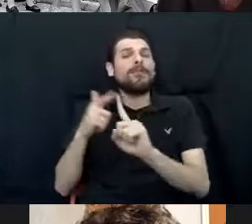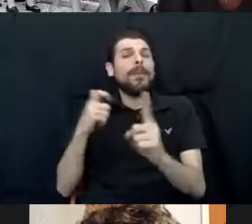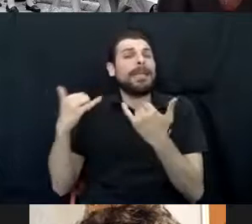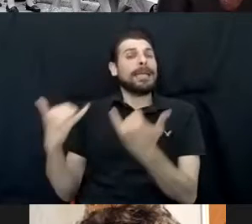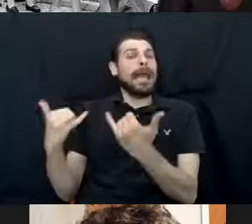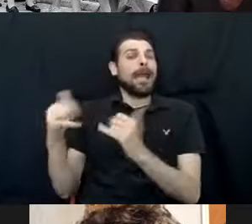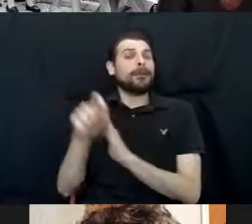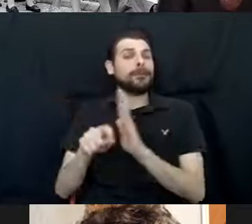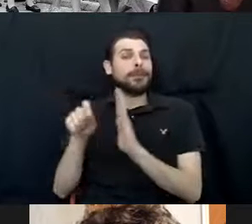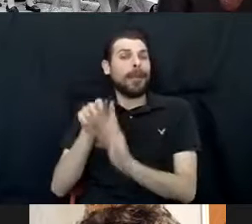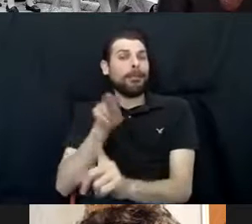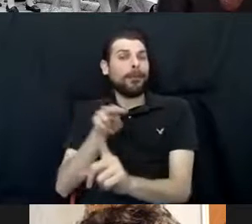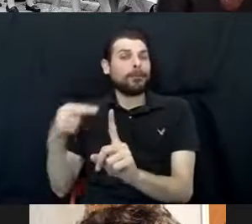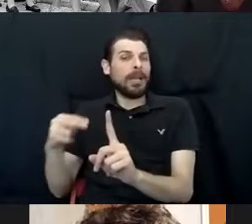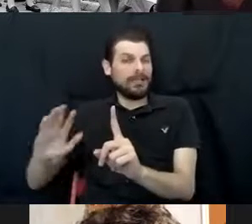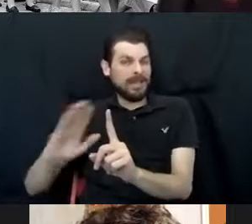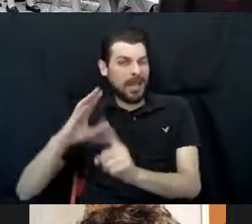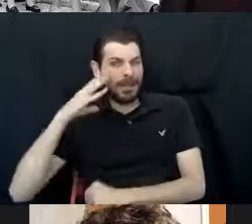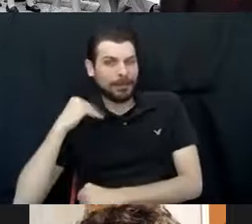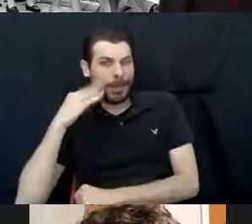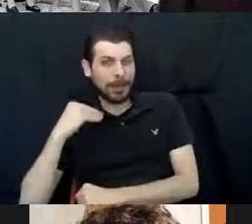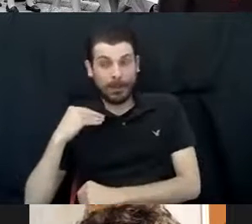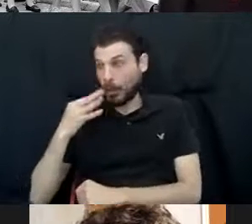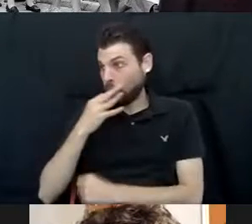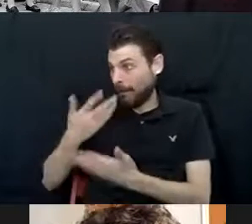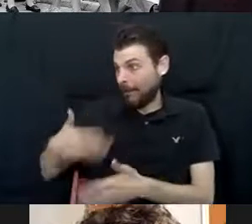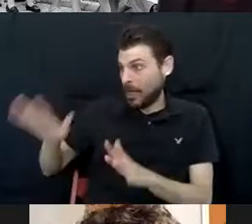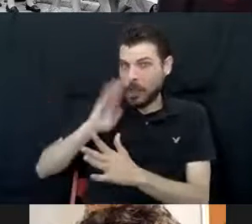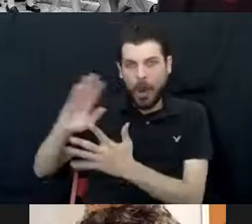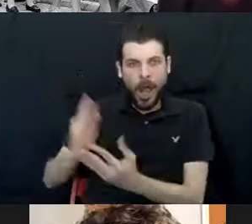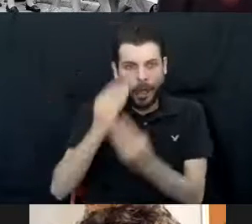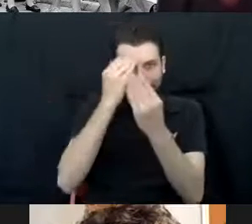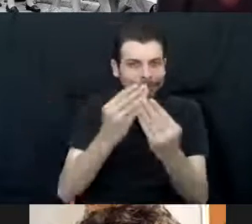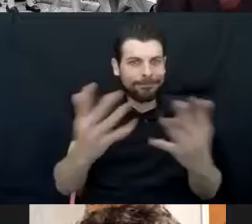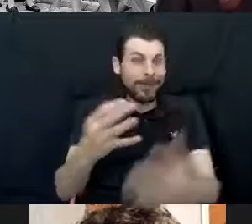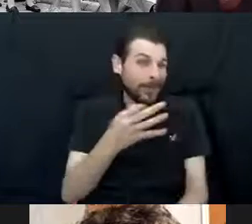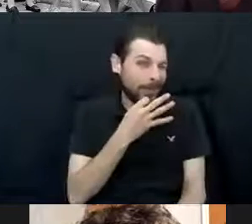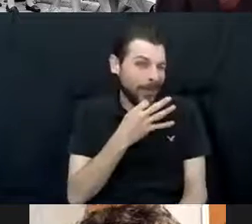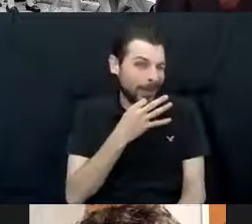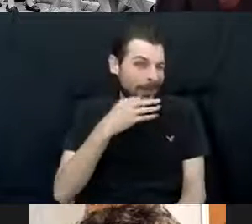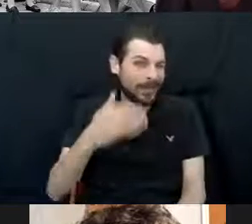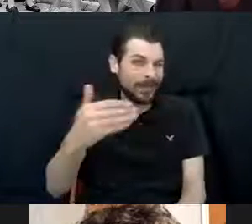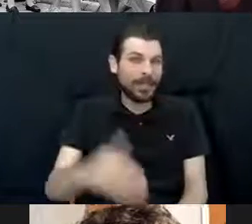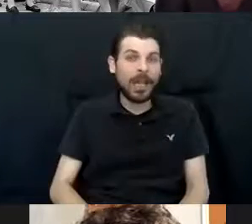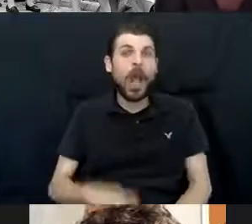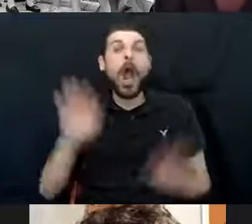And we're looking forward to hearing some of those and sharing some of those with you down the line. Yeah, but, I can't wait.